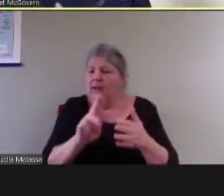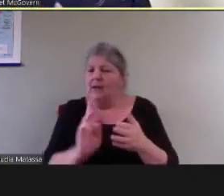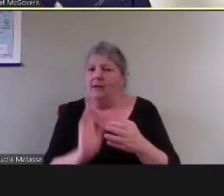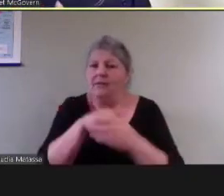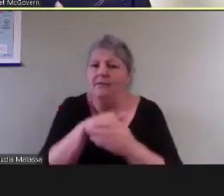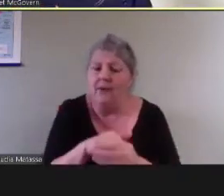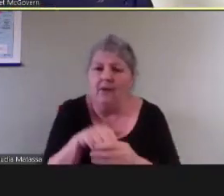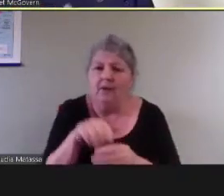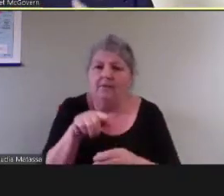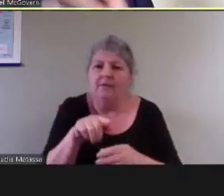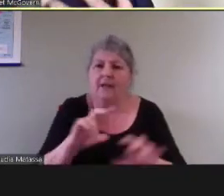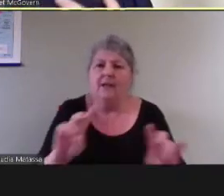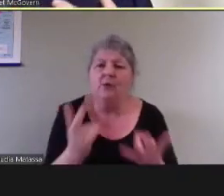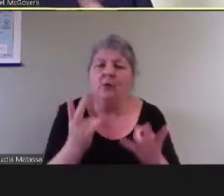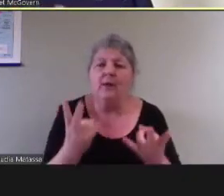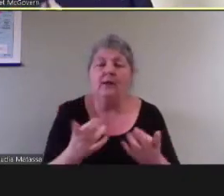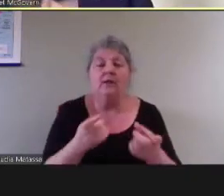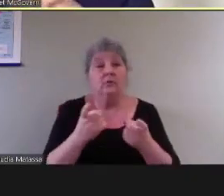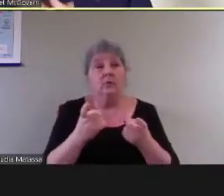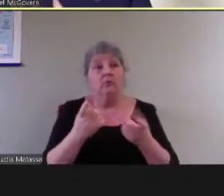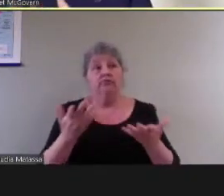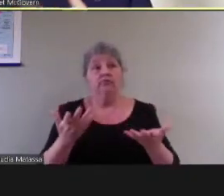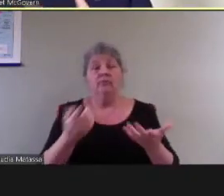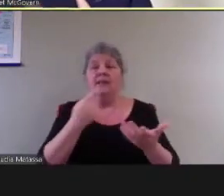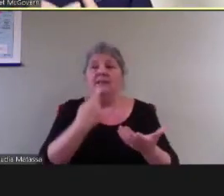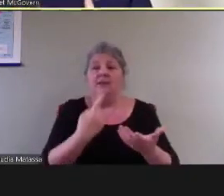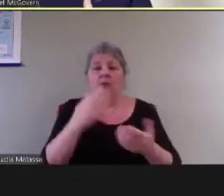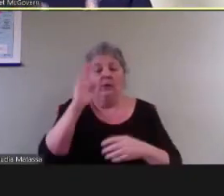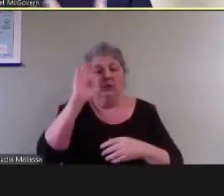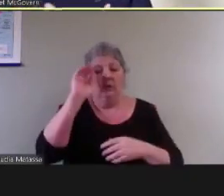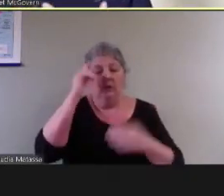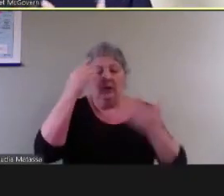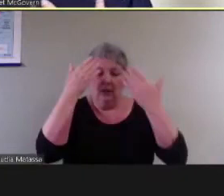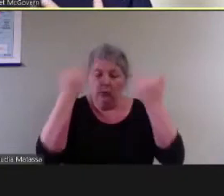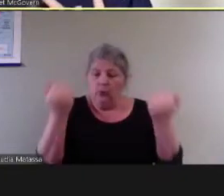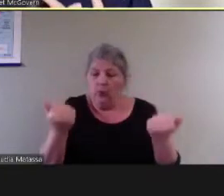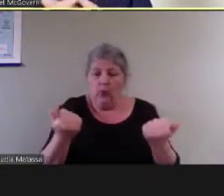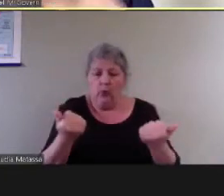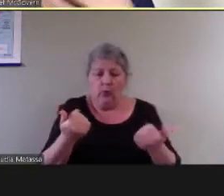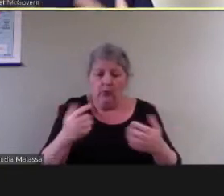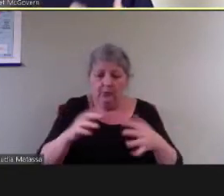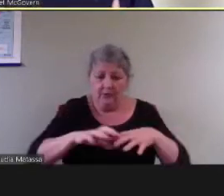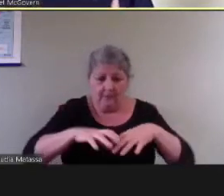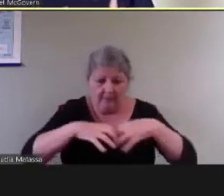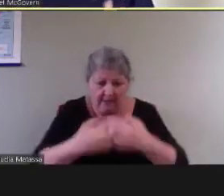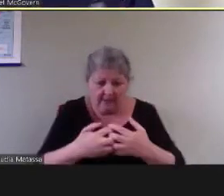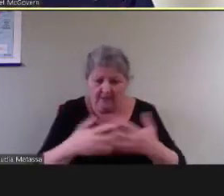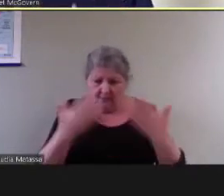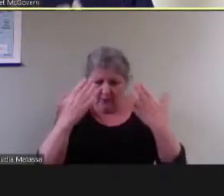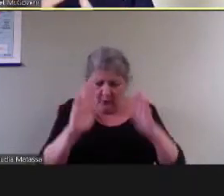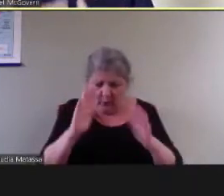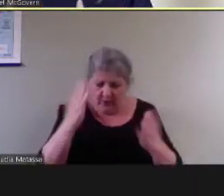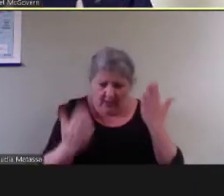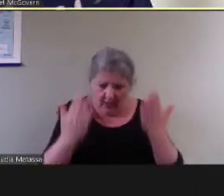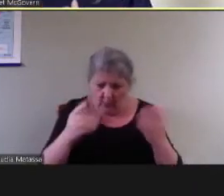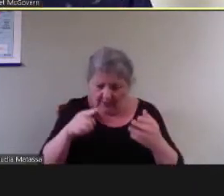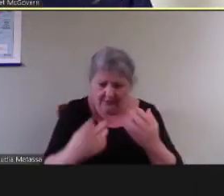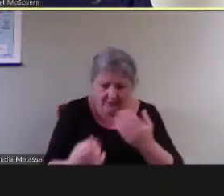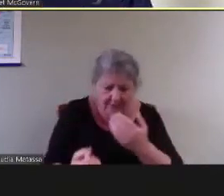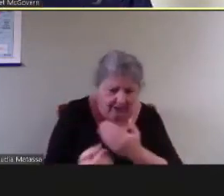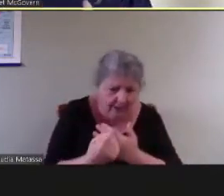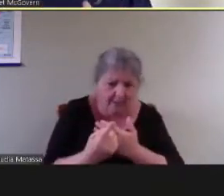genetic profile. So as I say, we don't know the exact mechanisms by which all of this occurs, but we do